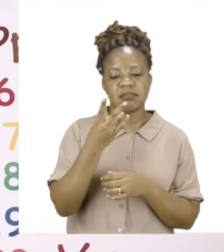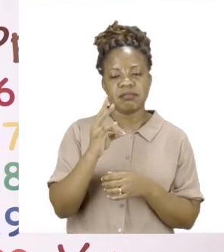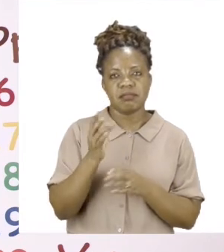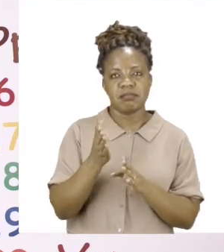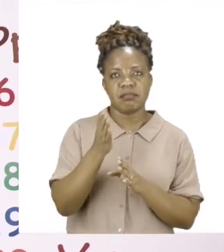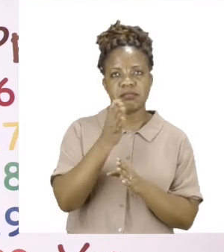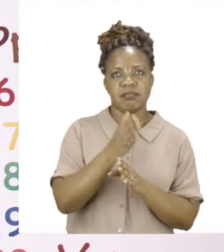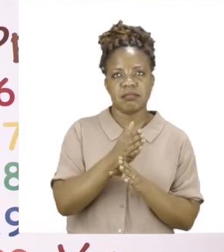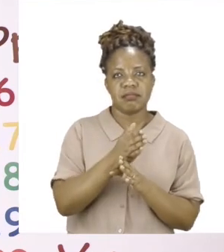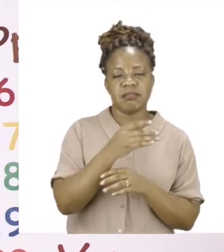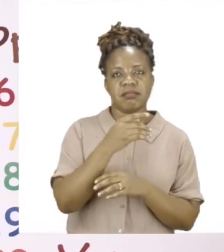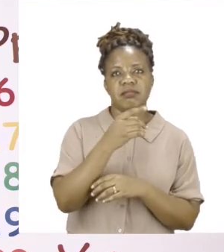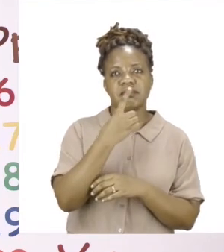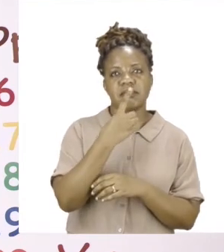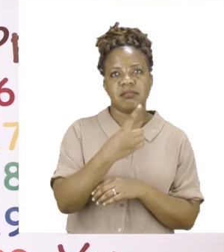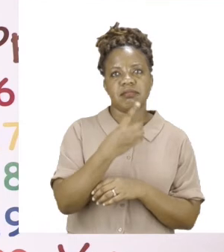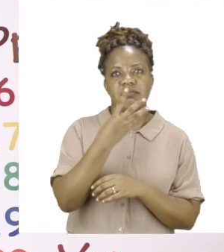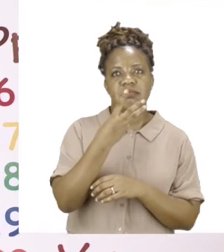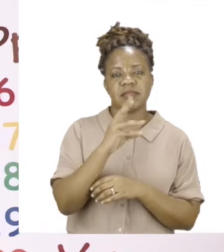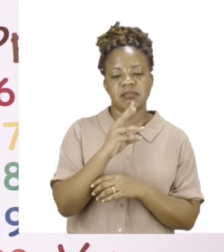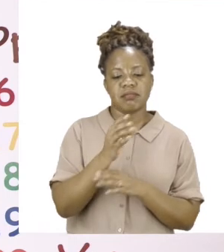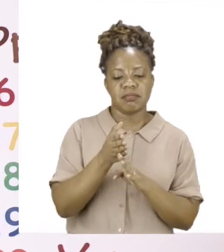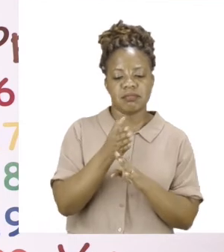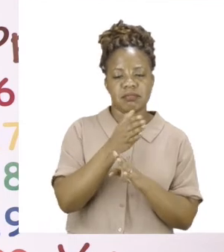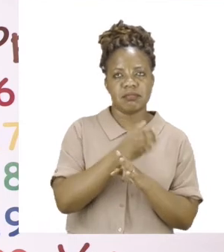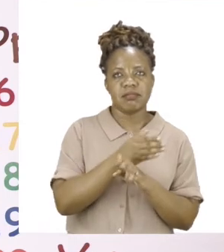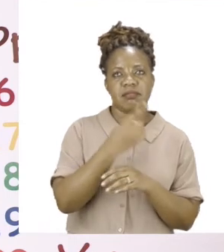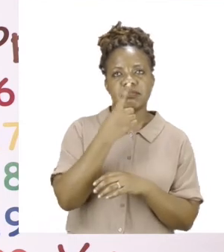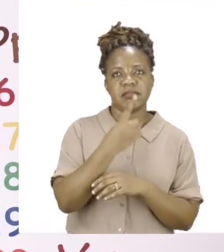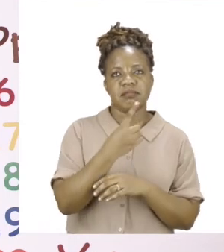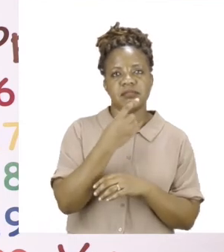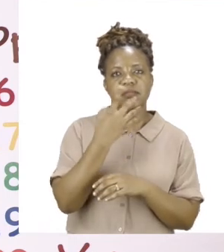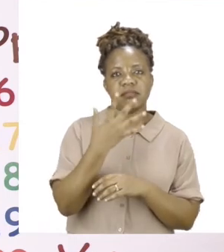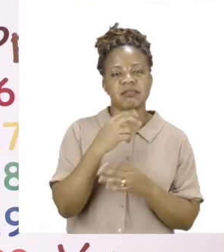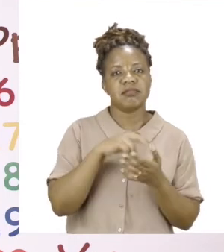is 15. So please write your answer 15.